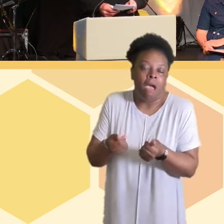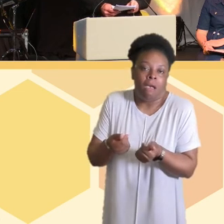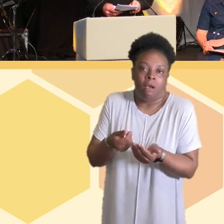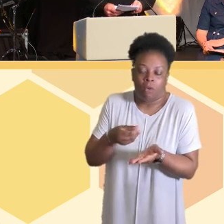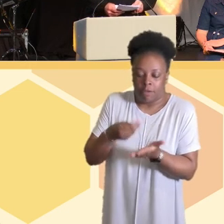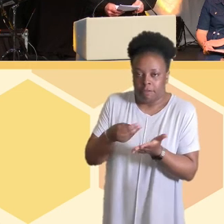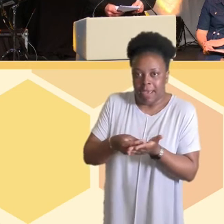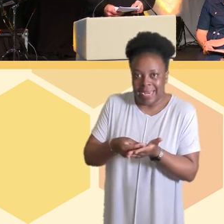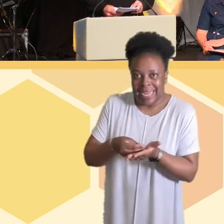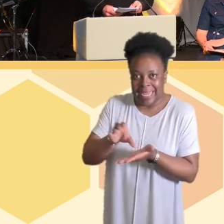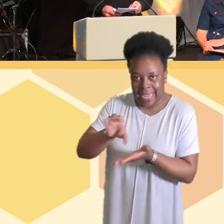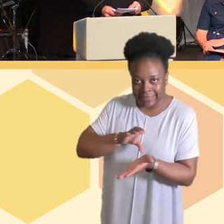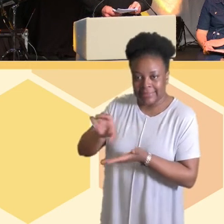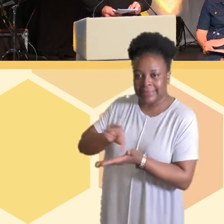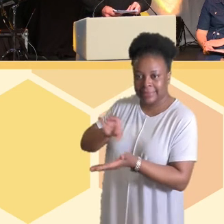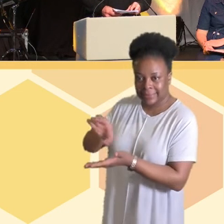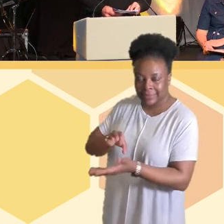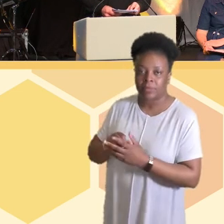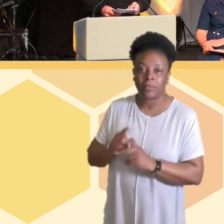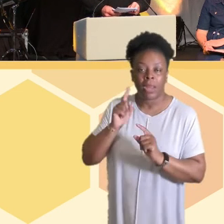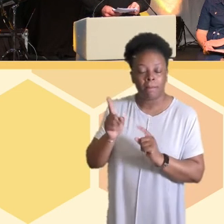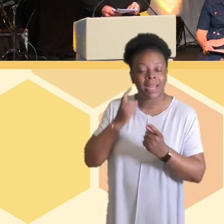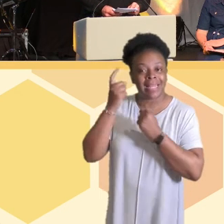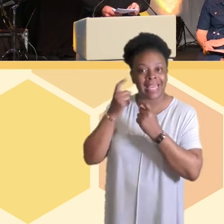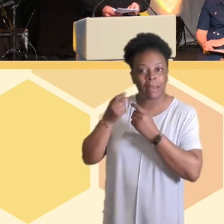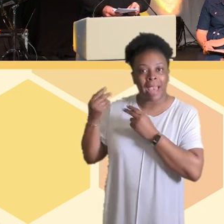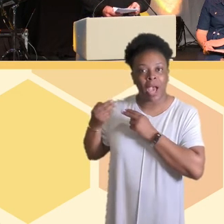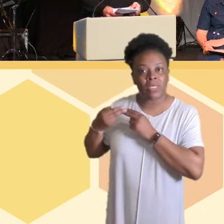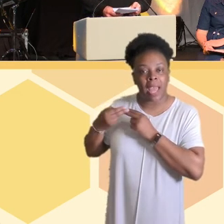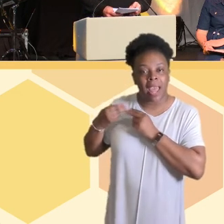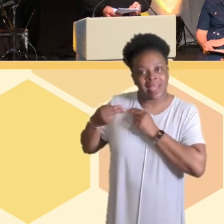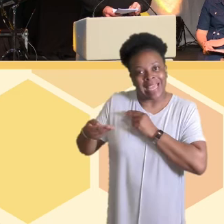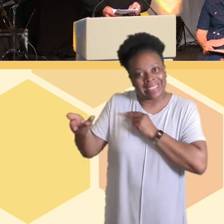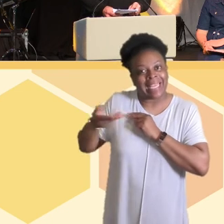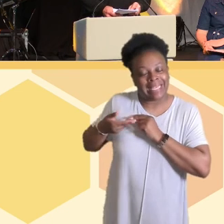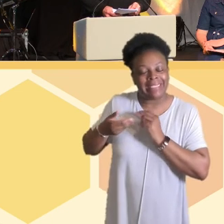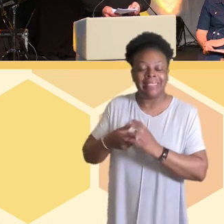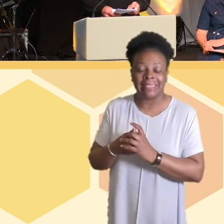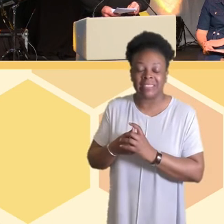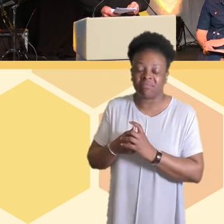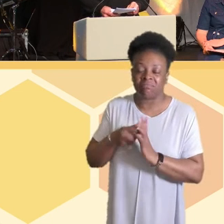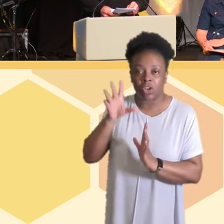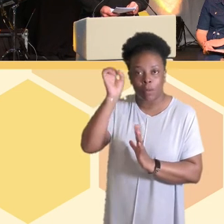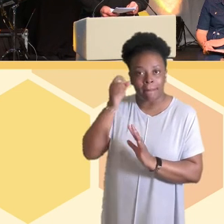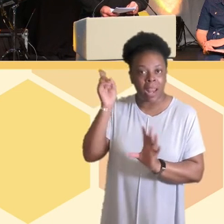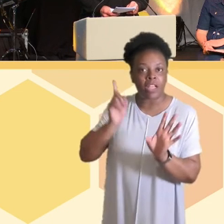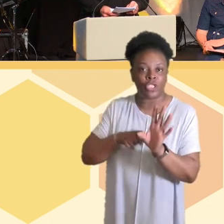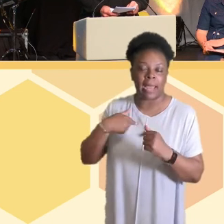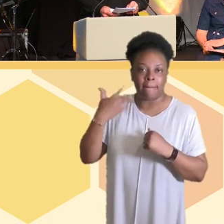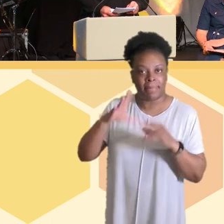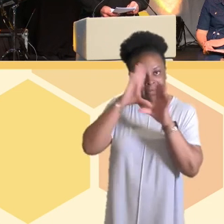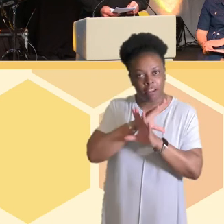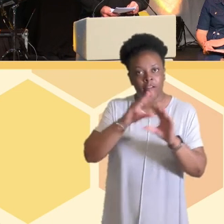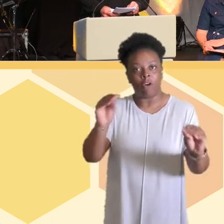Legacies are a very unpredictable, and last year I reported that they hit a low in 2020,